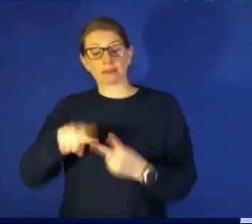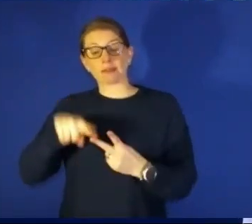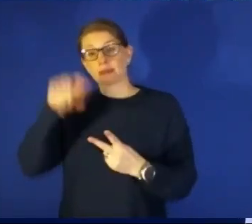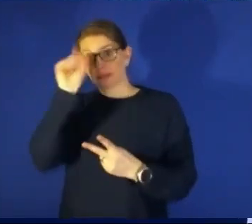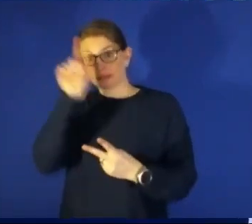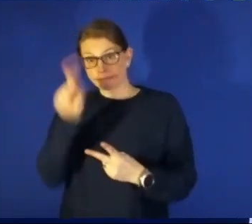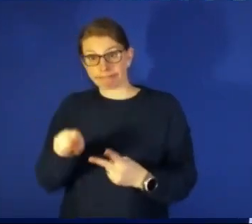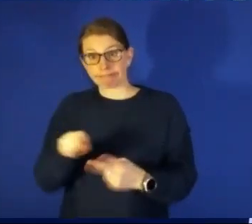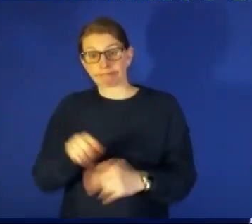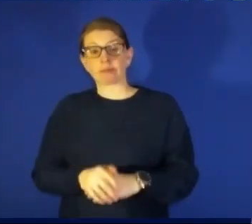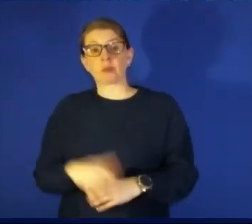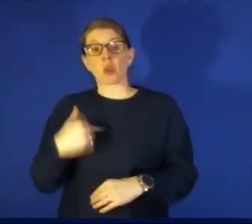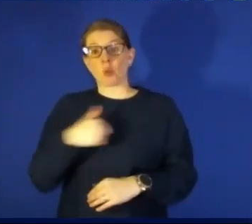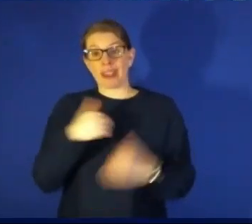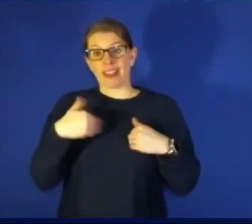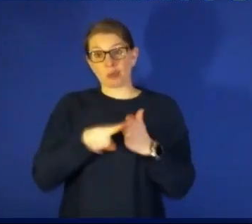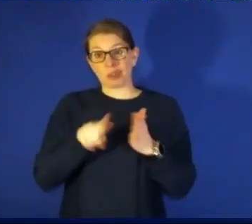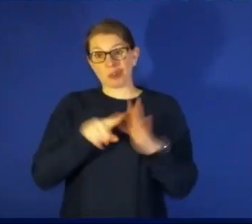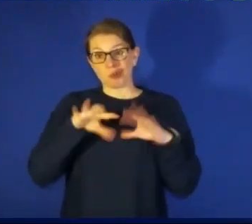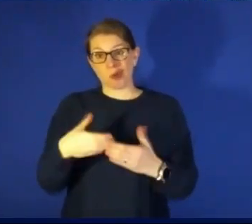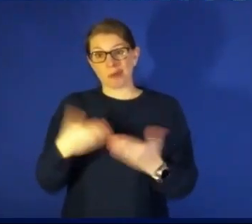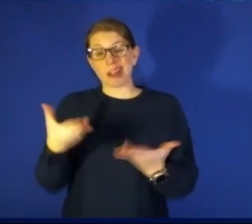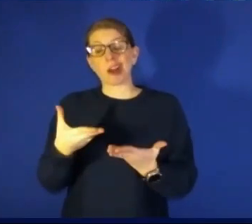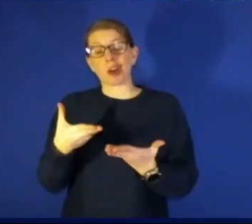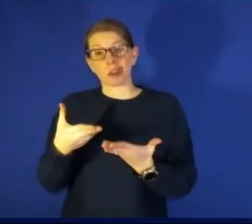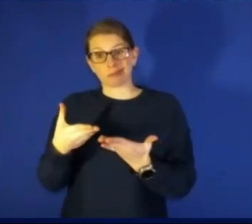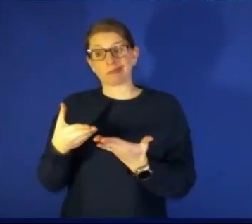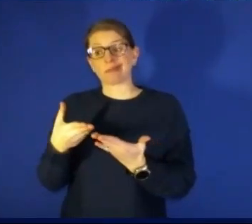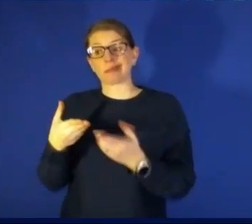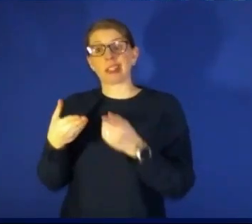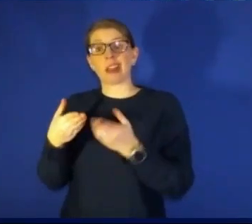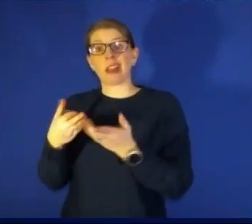and we're seeing that and confirming that here.